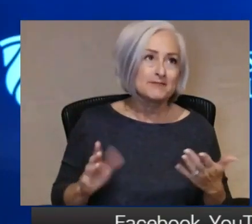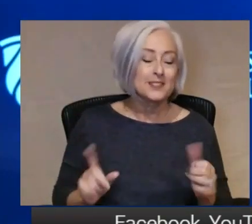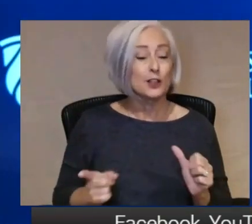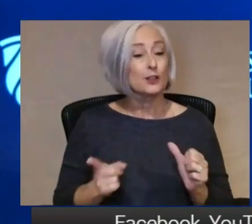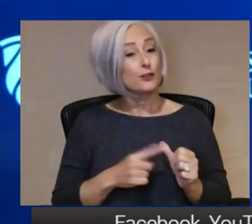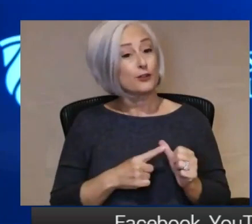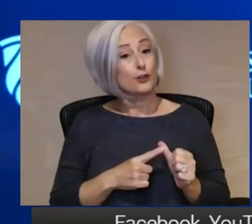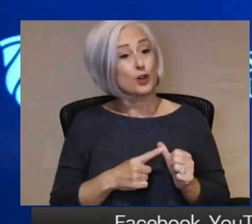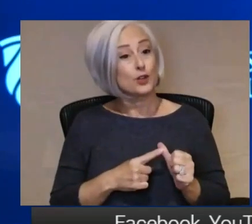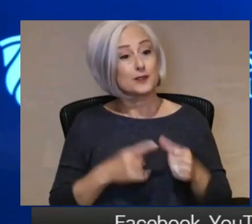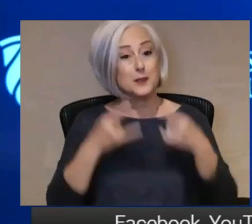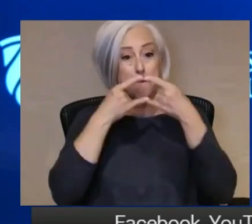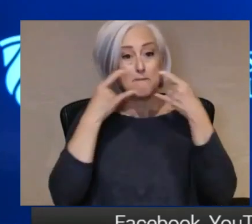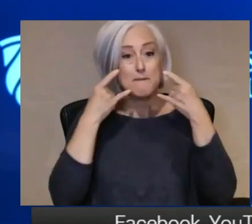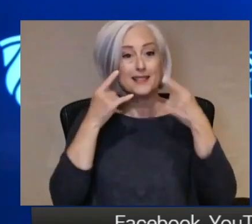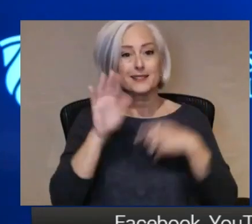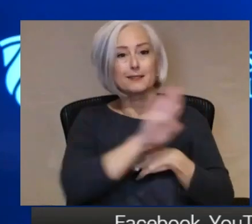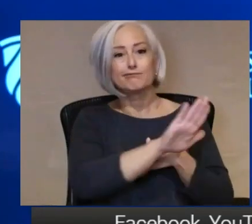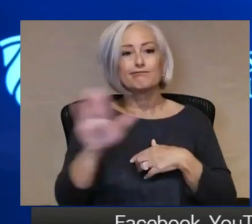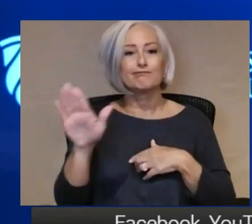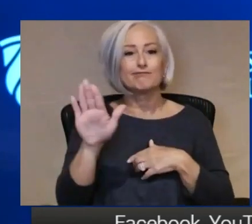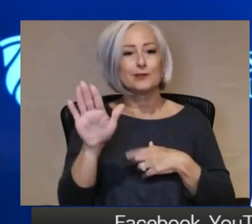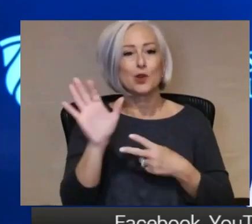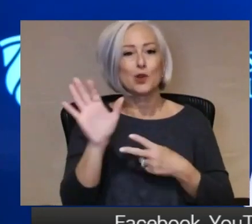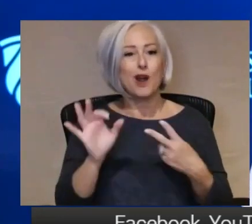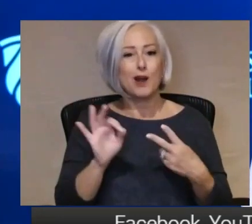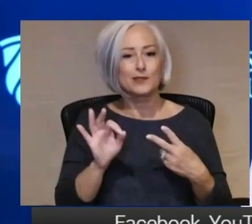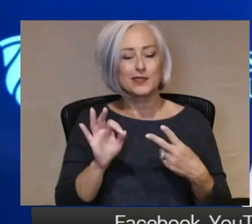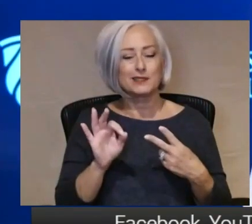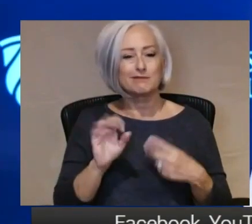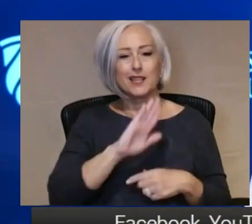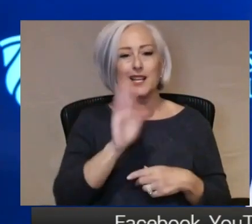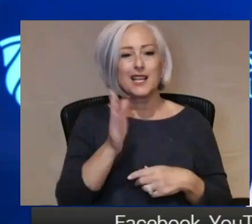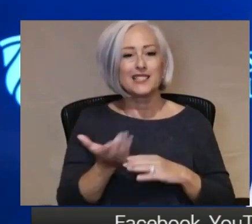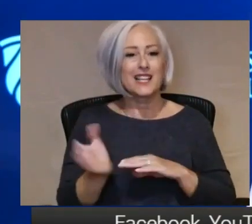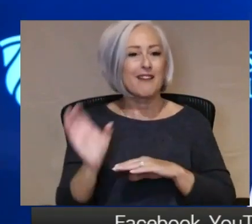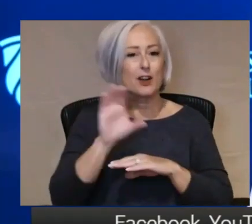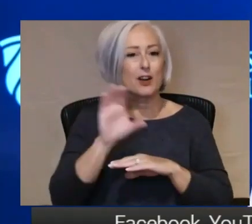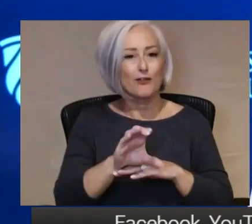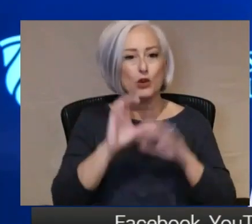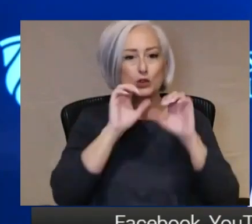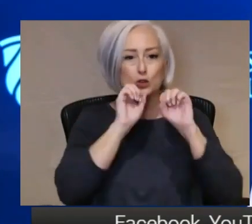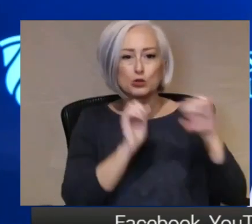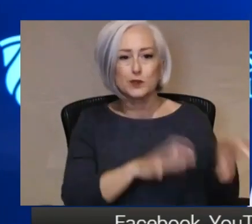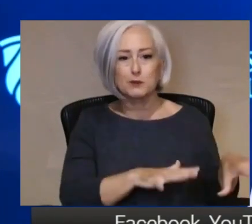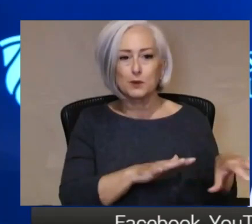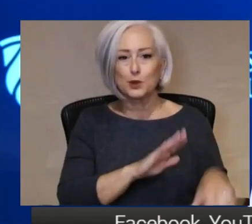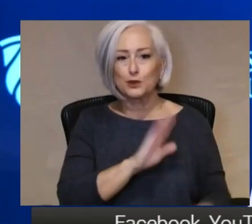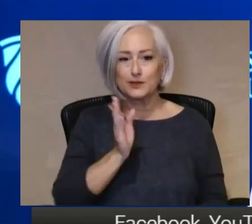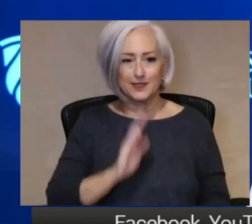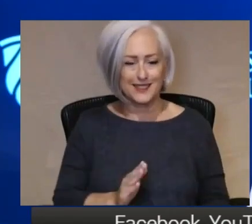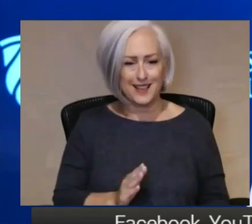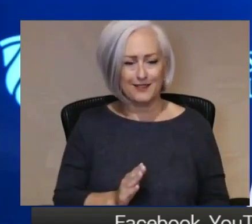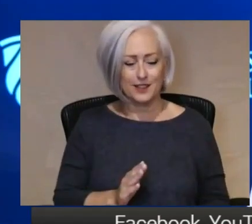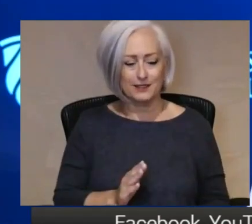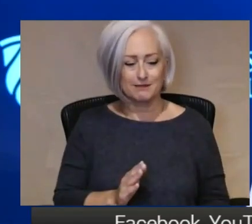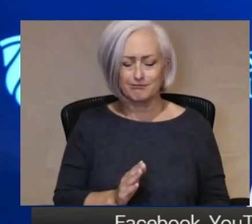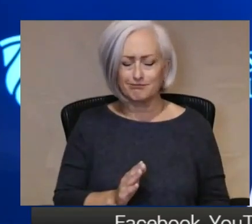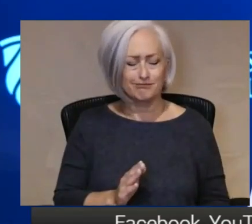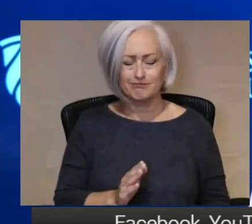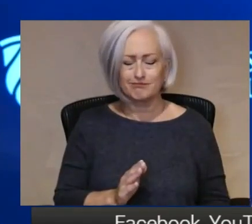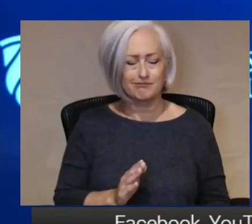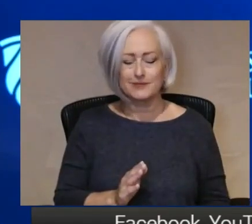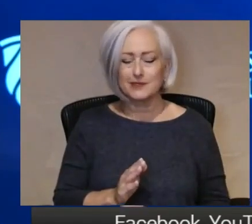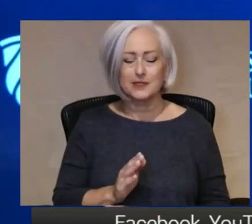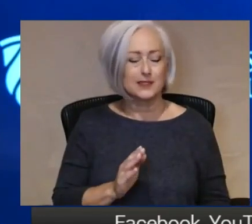always a choice. Yeah. You are never forced to not wear a mask. That is just, that would be unethical, immoral,